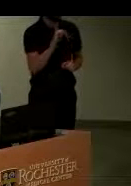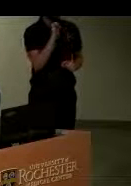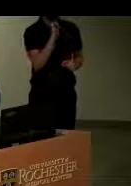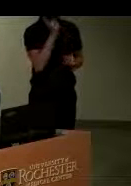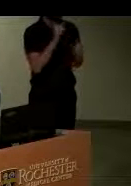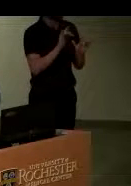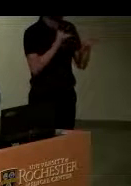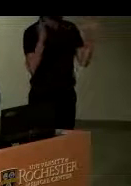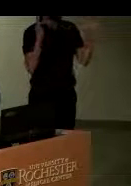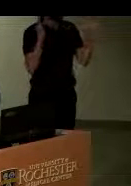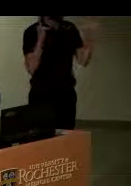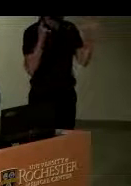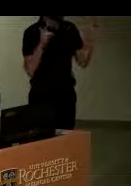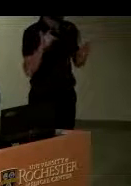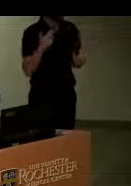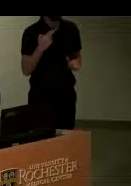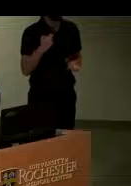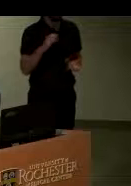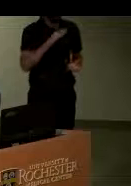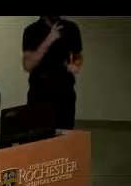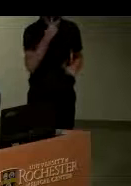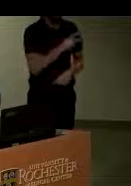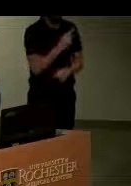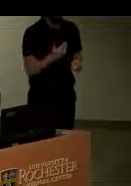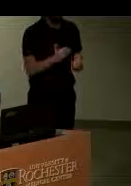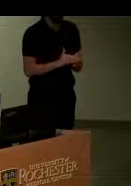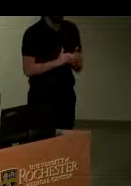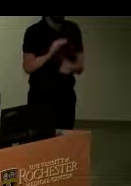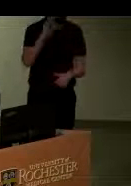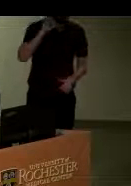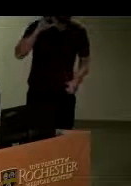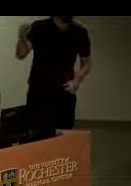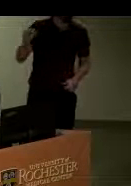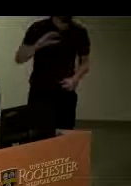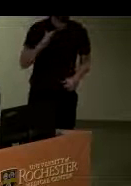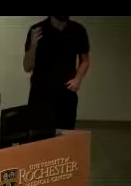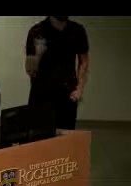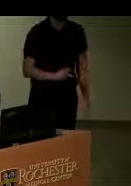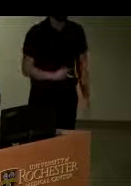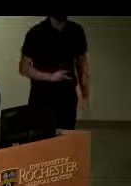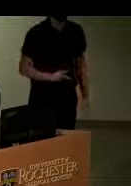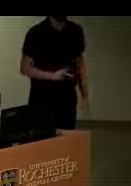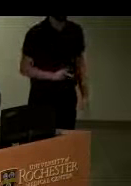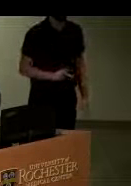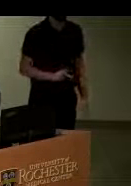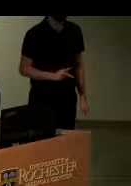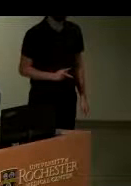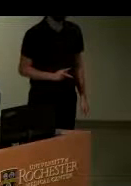And said he was never going to see the patient again and stormed out and never came back.